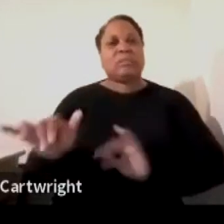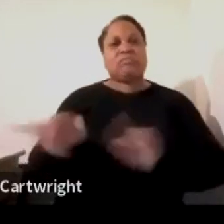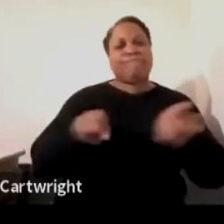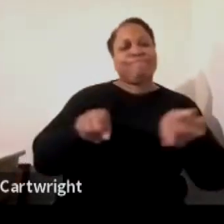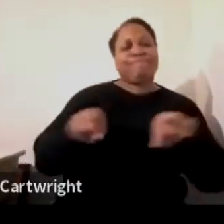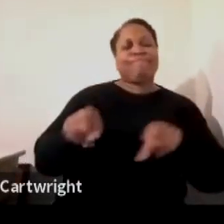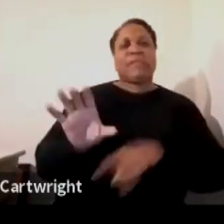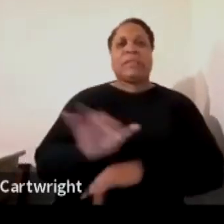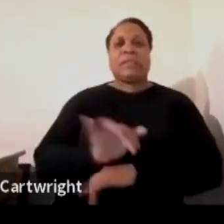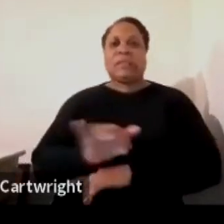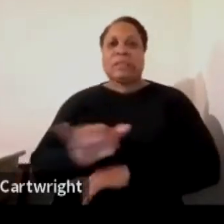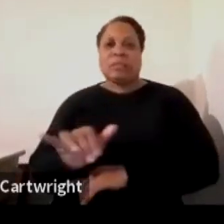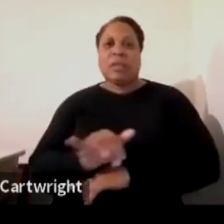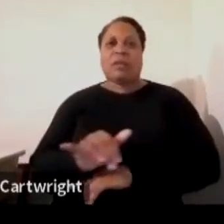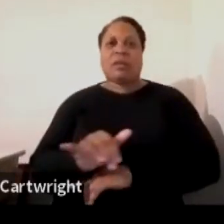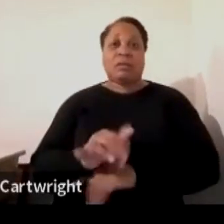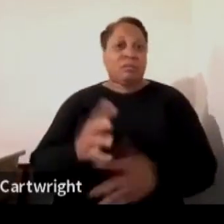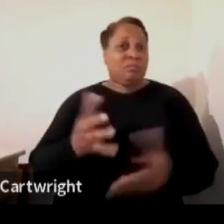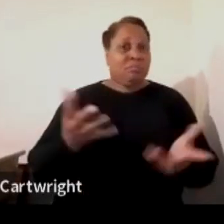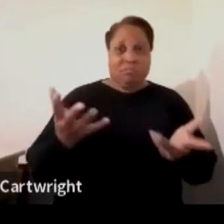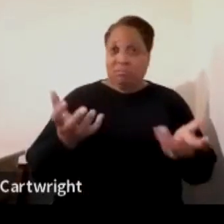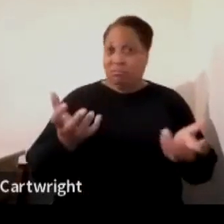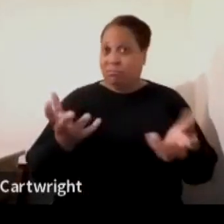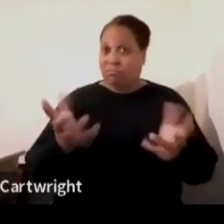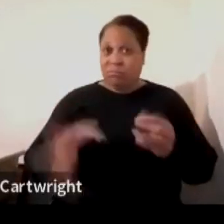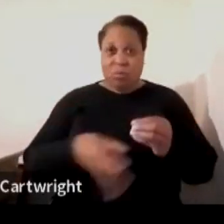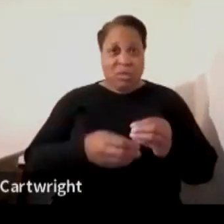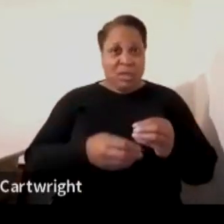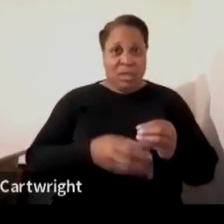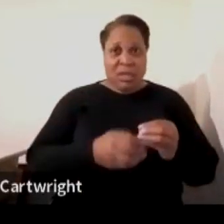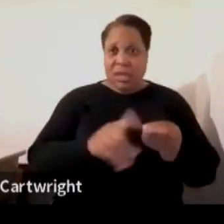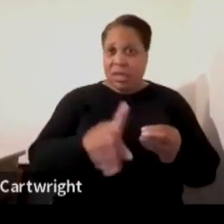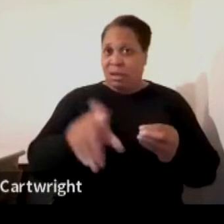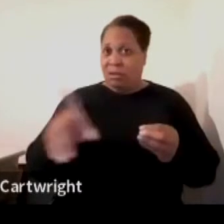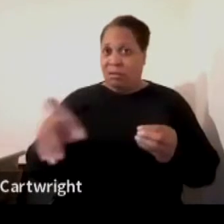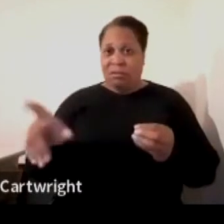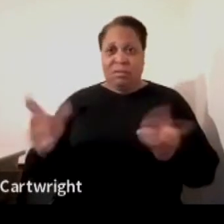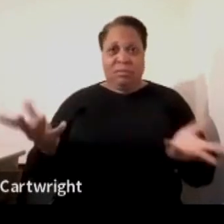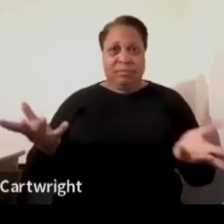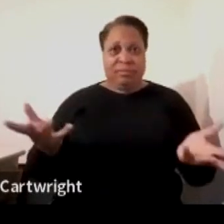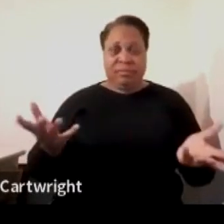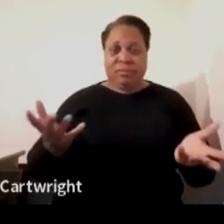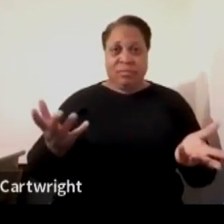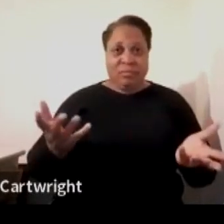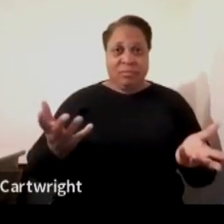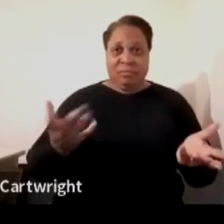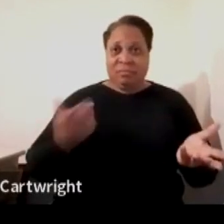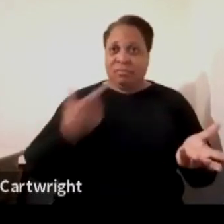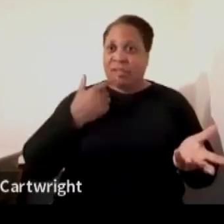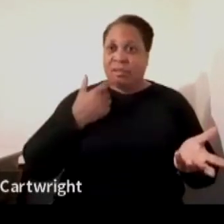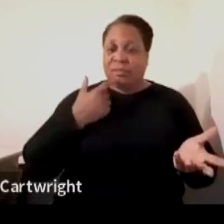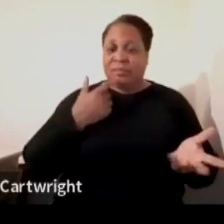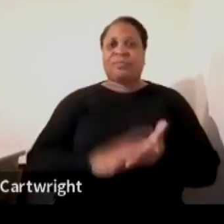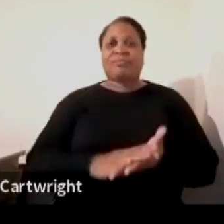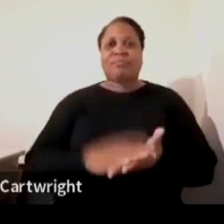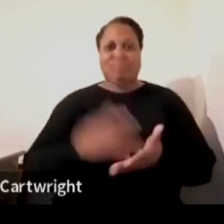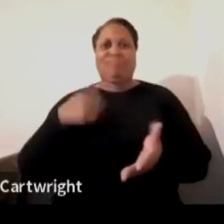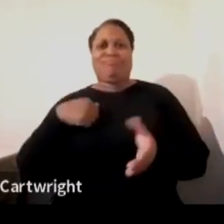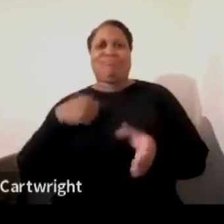Excellent. Anybody want to add anything else to that thought? Any other commentary? I can jump on that.